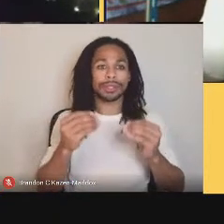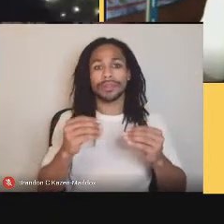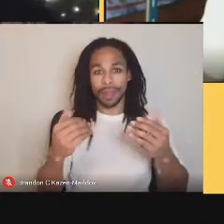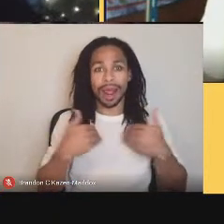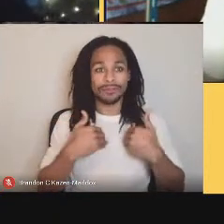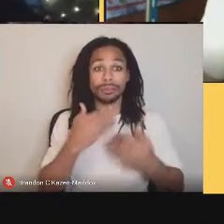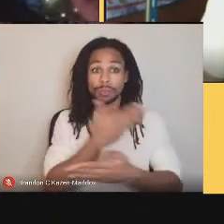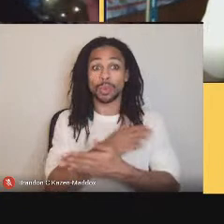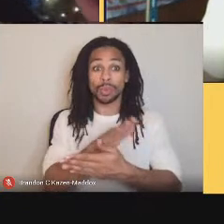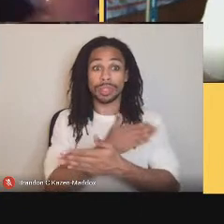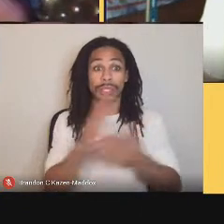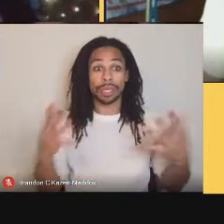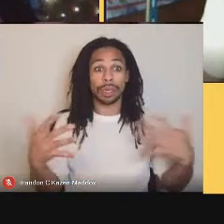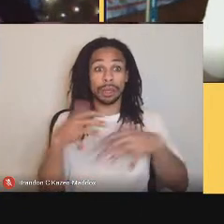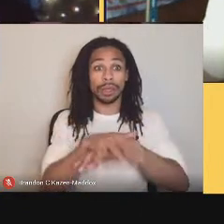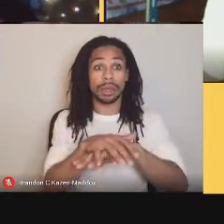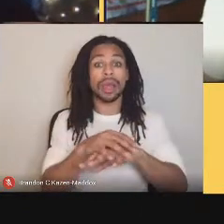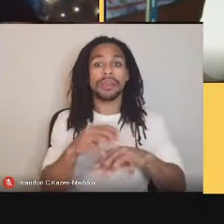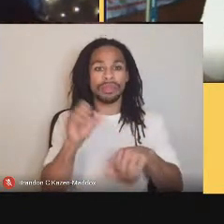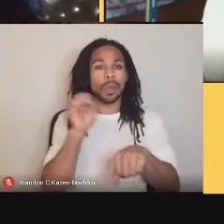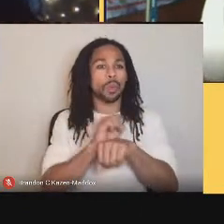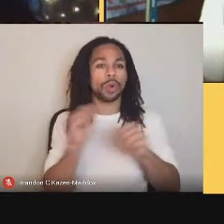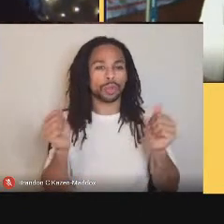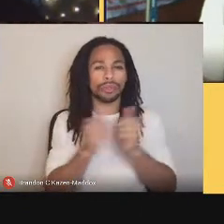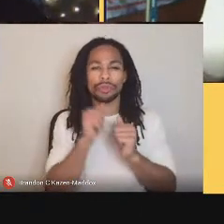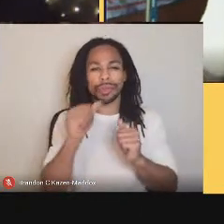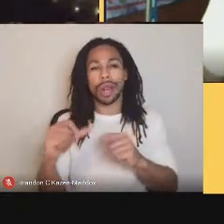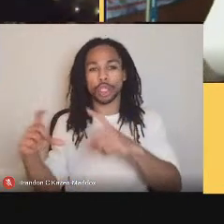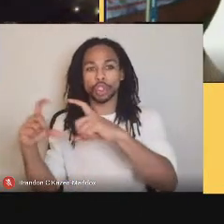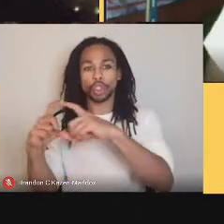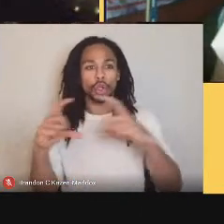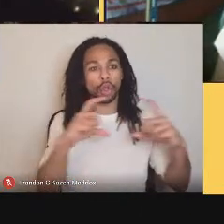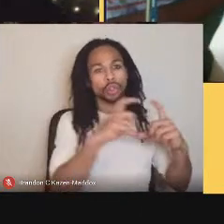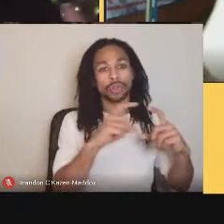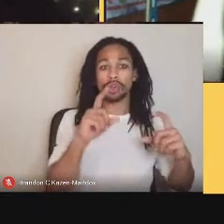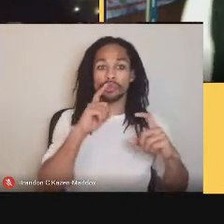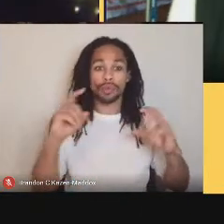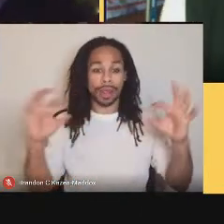like, they're not two separate circles. It's a Venn diagram.